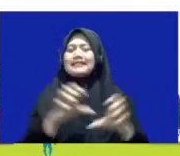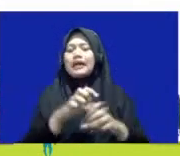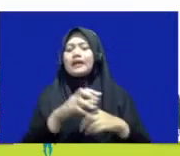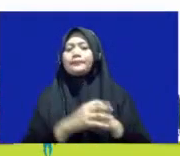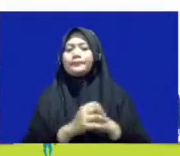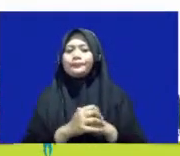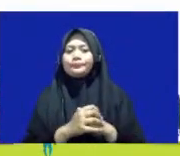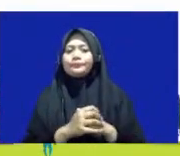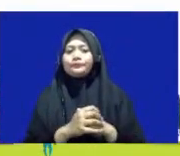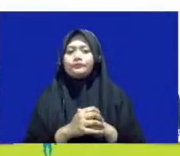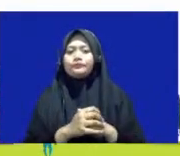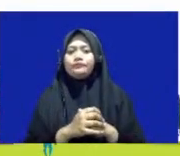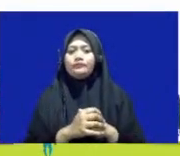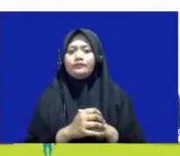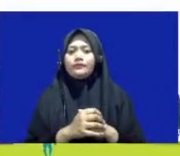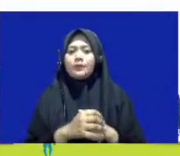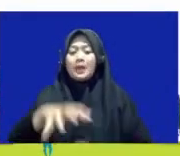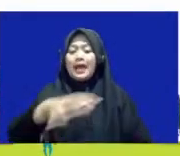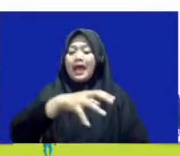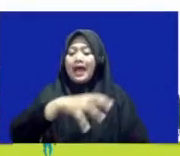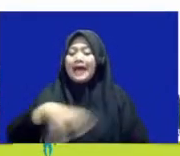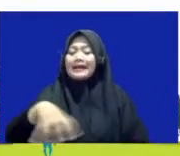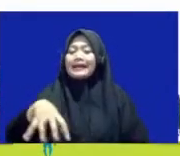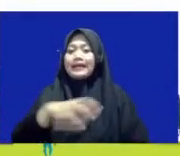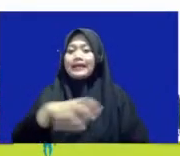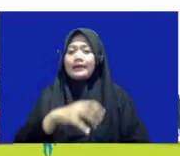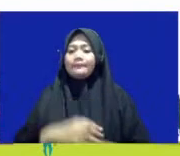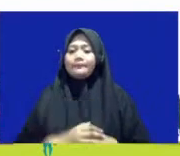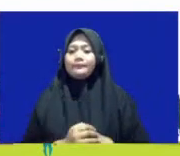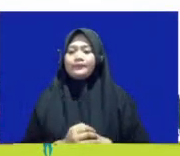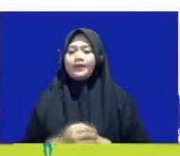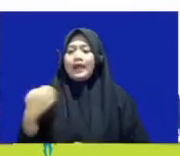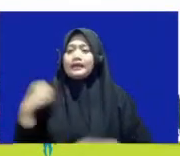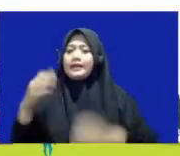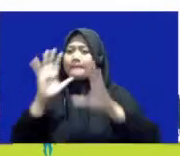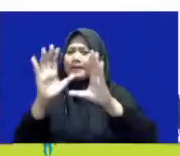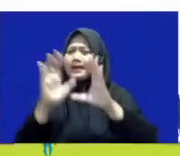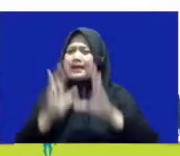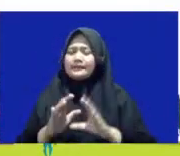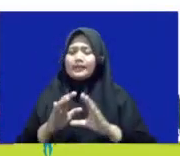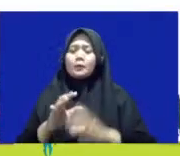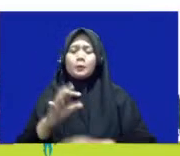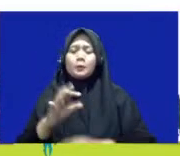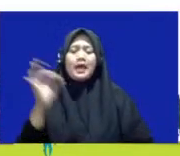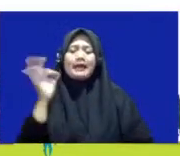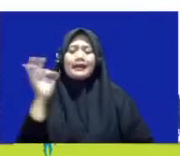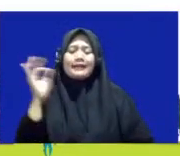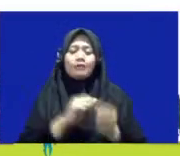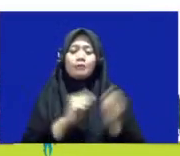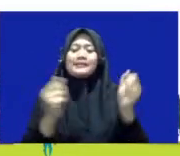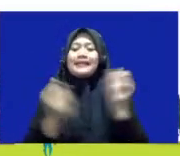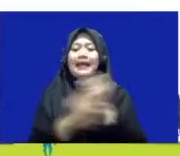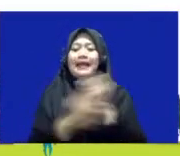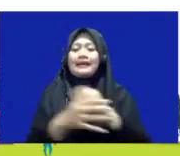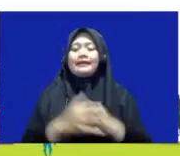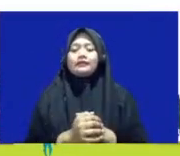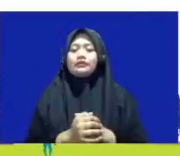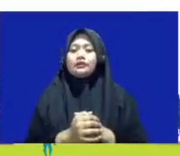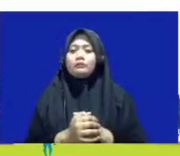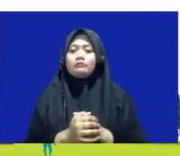of large-scale disasters due to climate change events, and this is